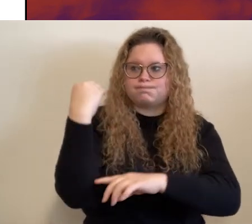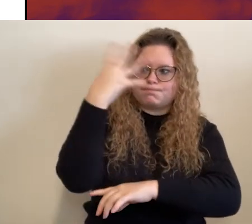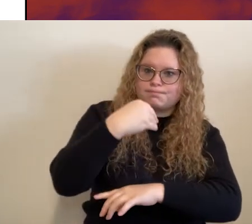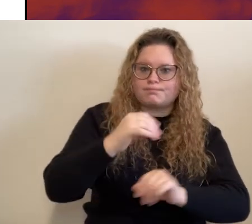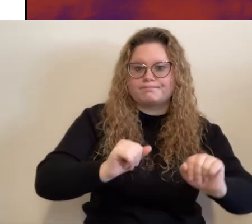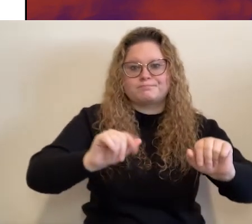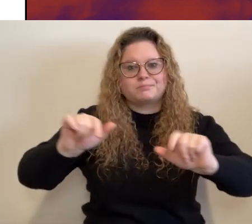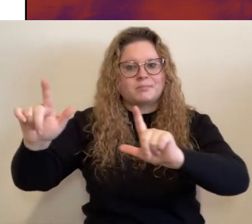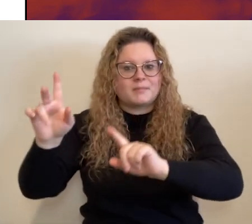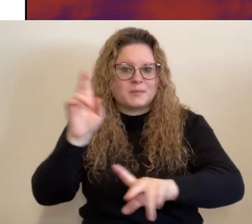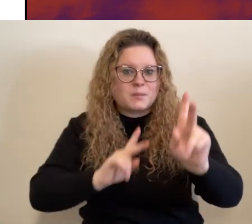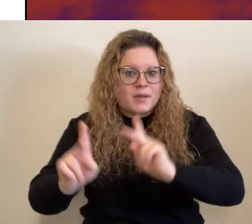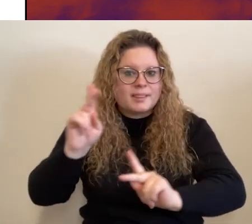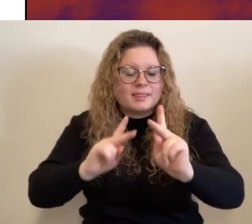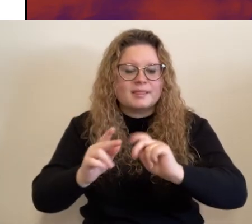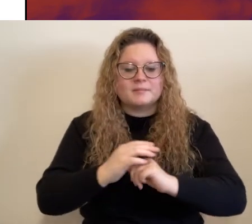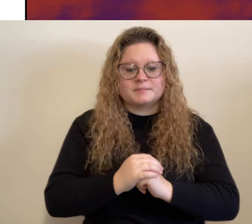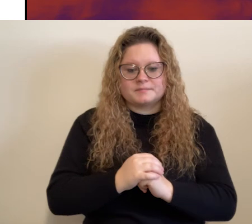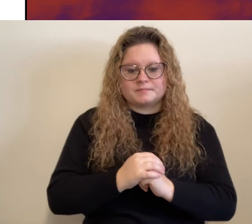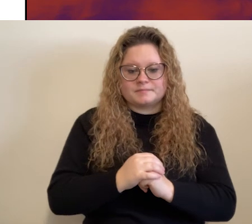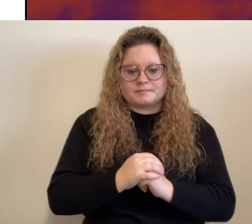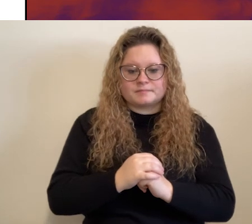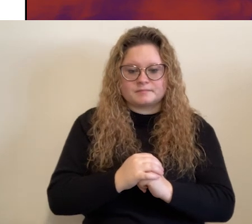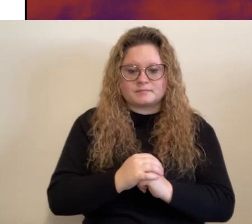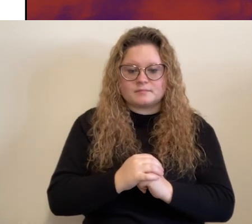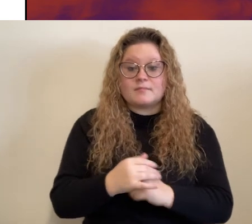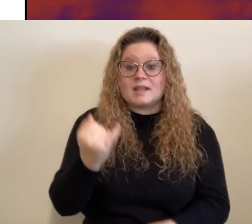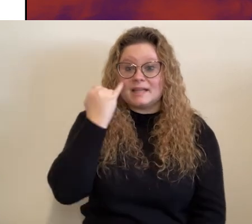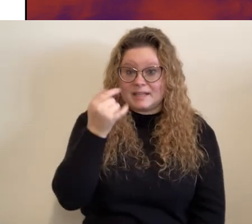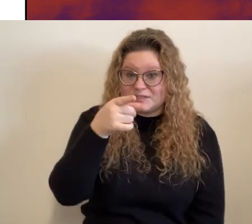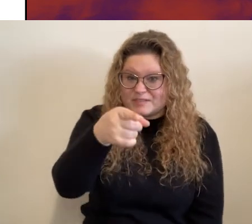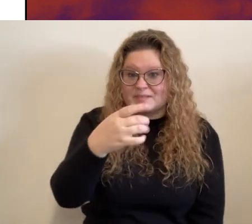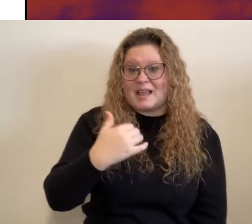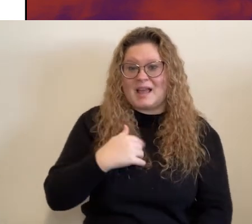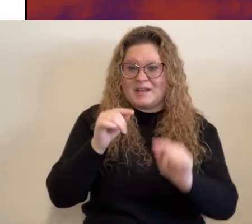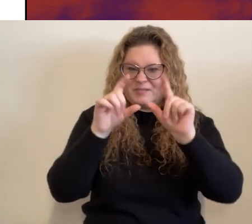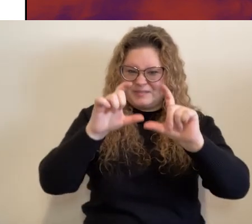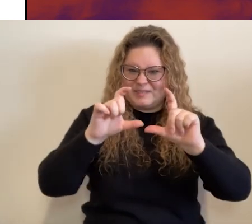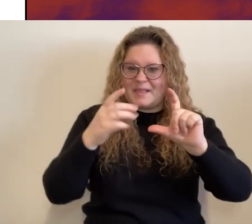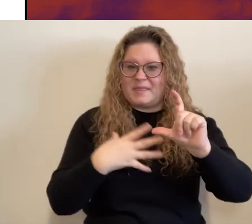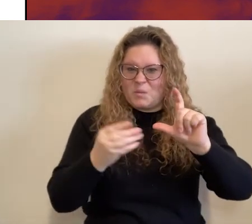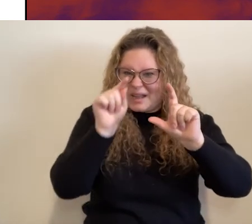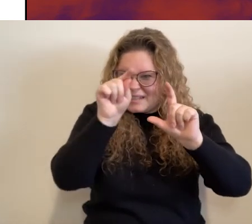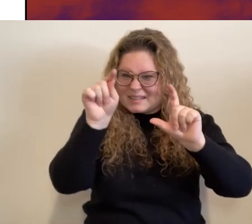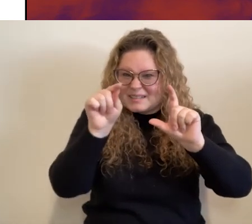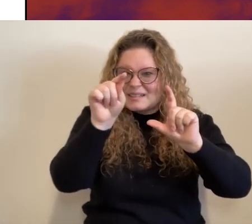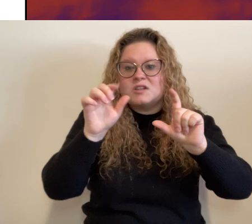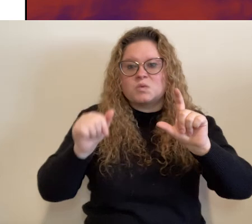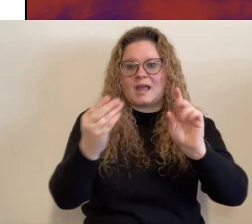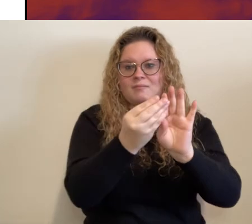we know on a post, if it has the little squares or whatever, then you can slide through. So a lot of the posts that we created for Art